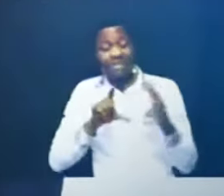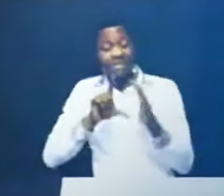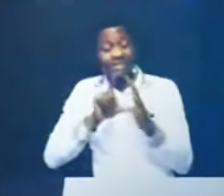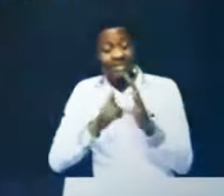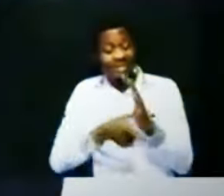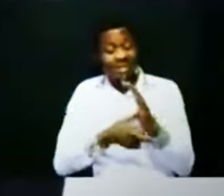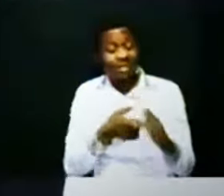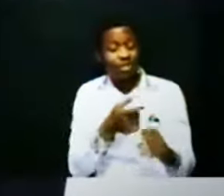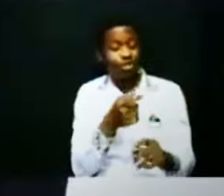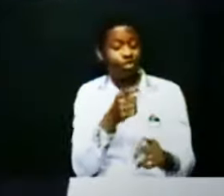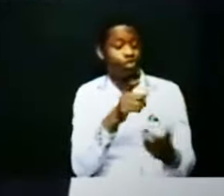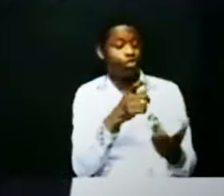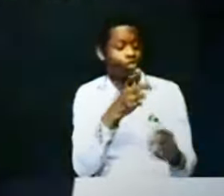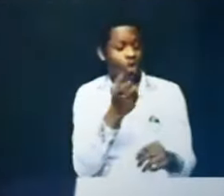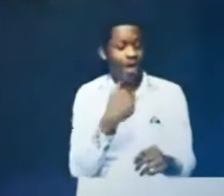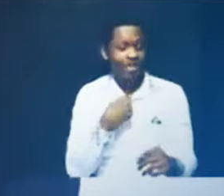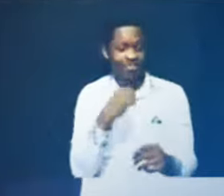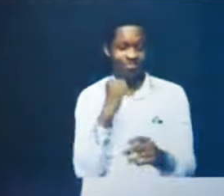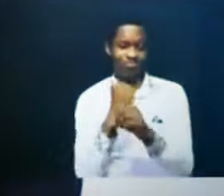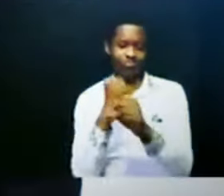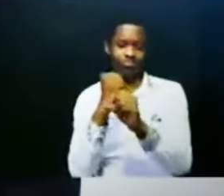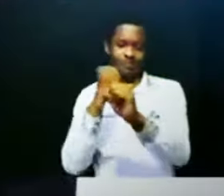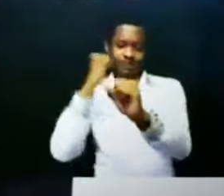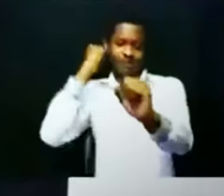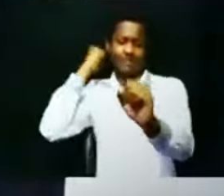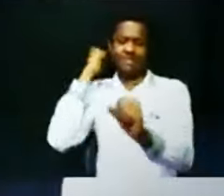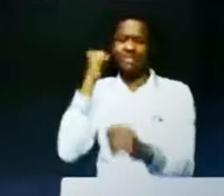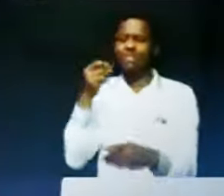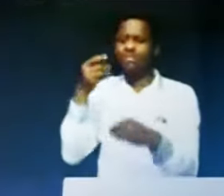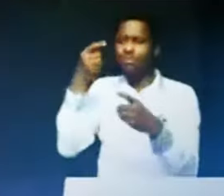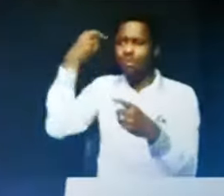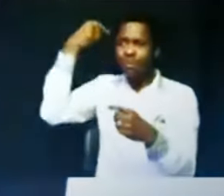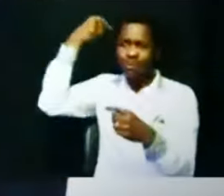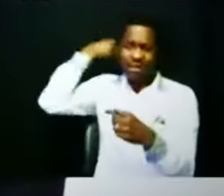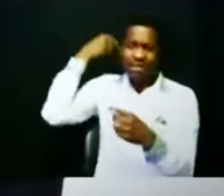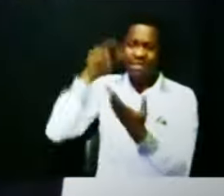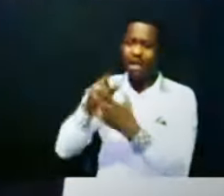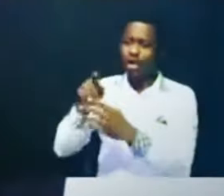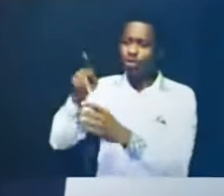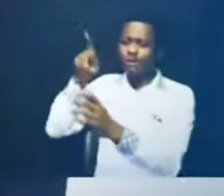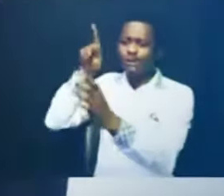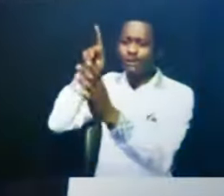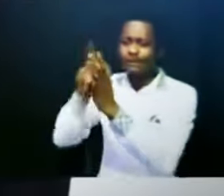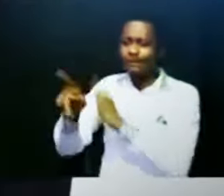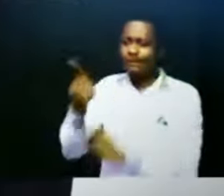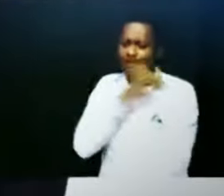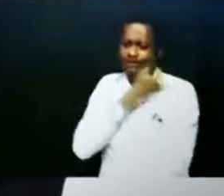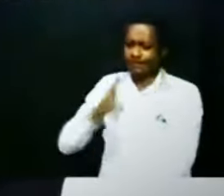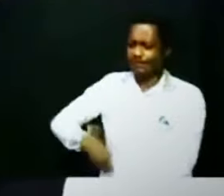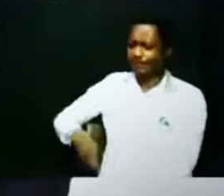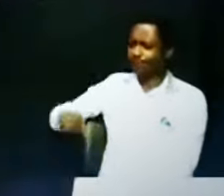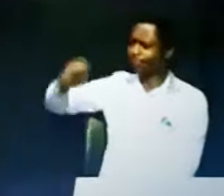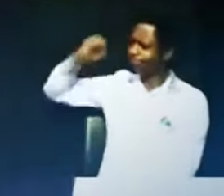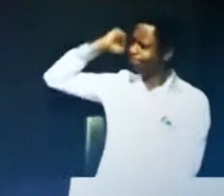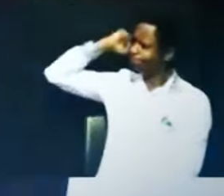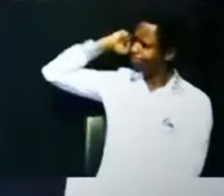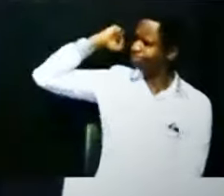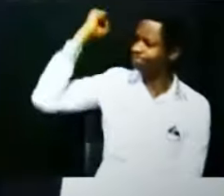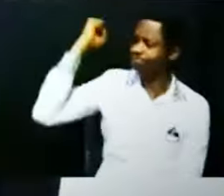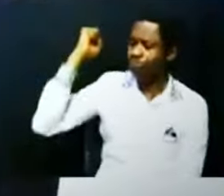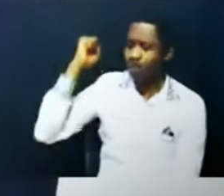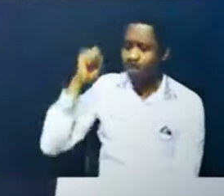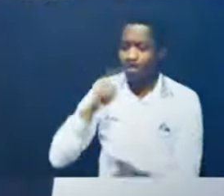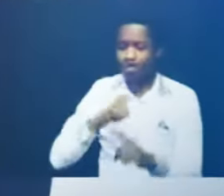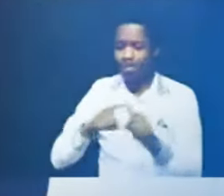"I'll pin David to the wall." But David eluded him twice. Now, the chin, Onyankopon, money, no, esi